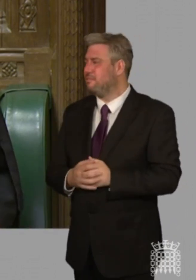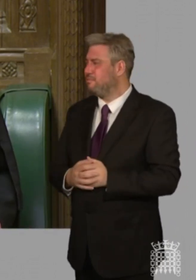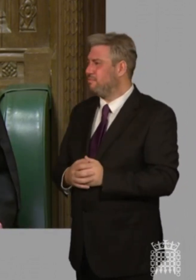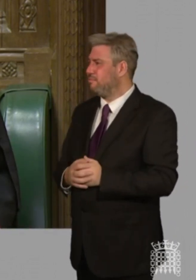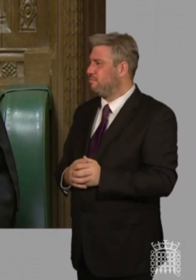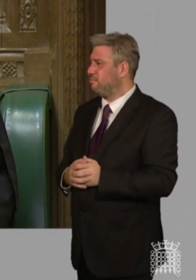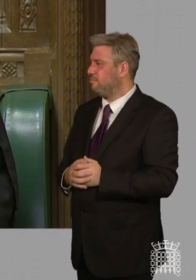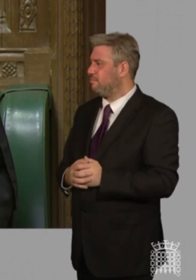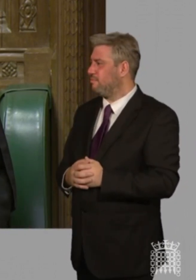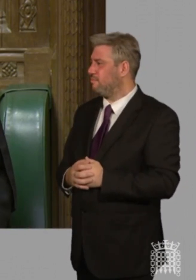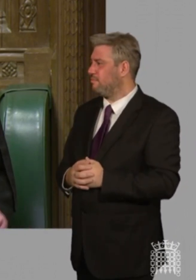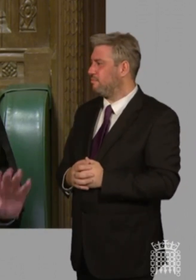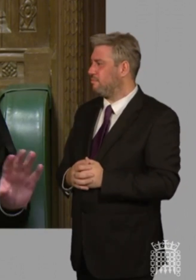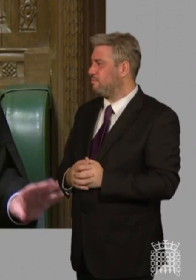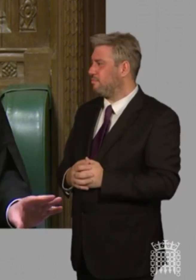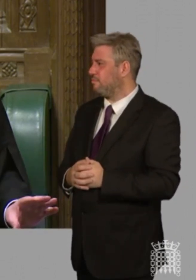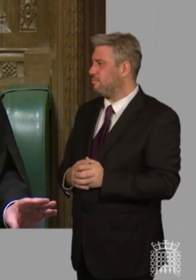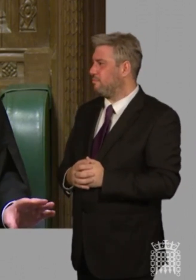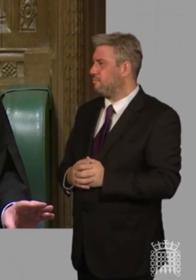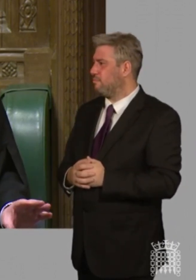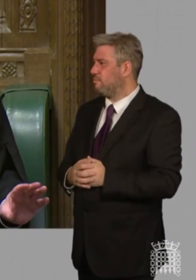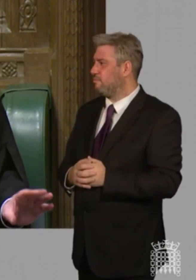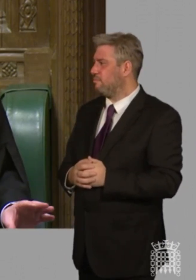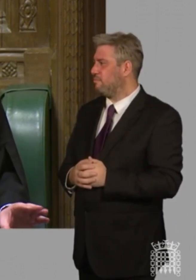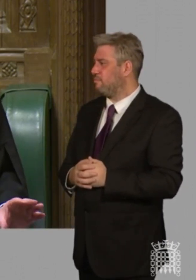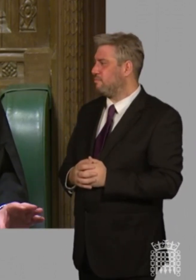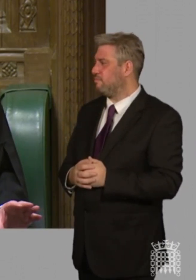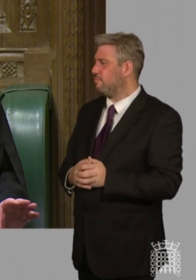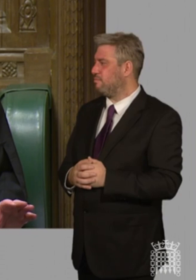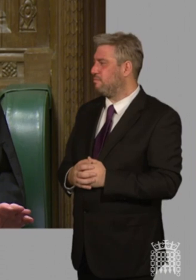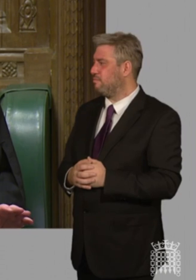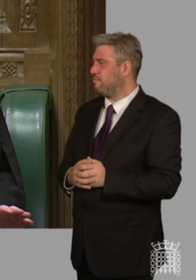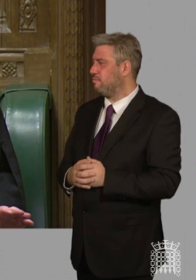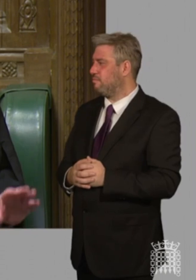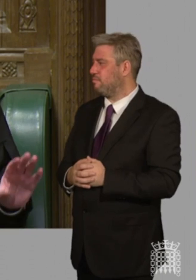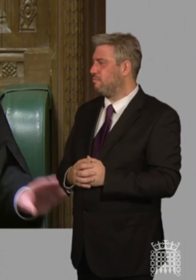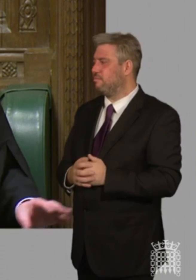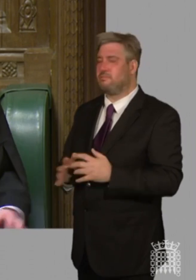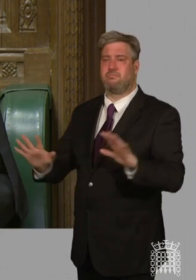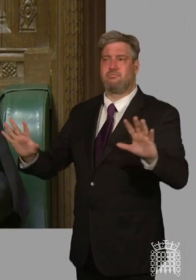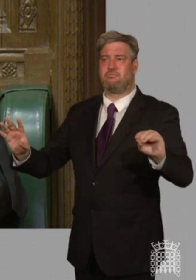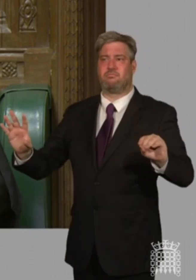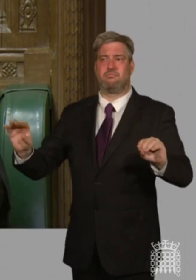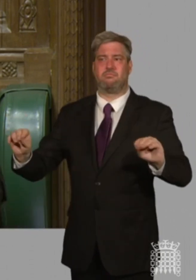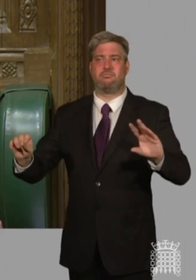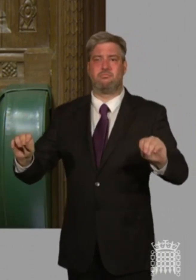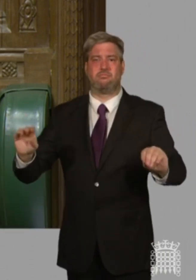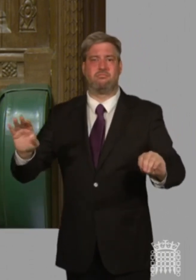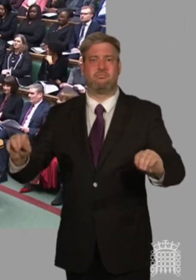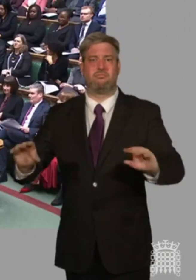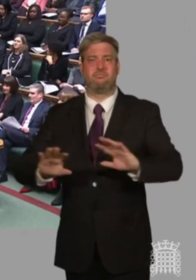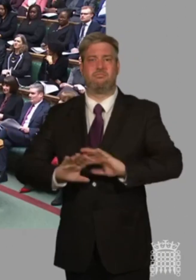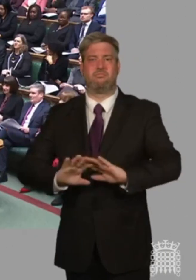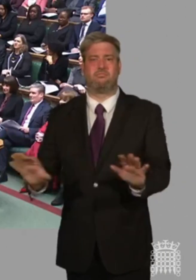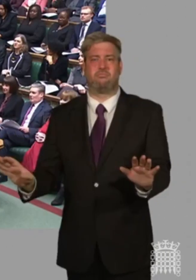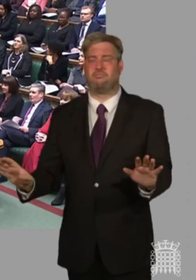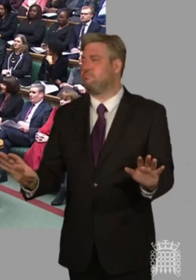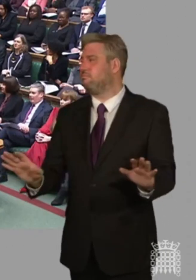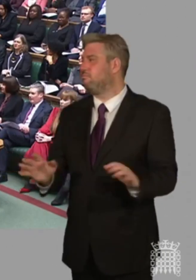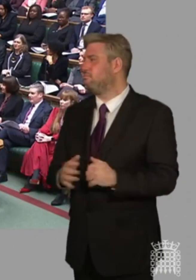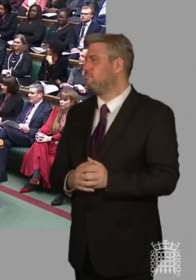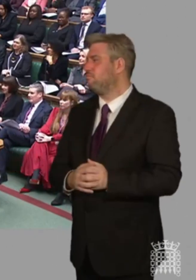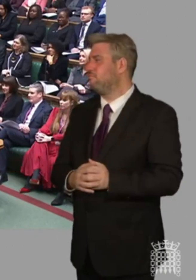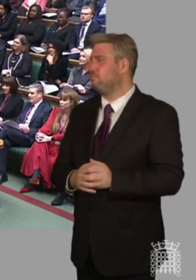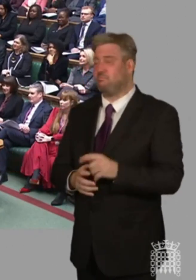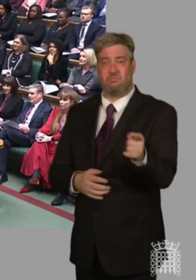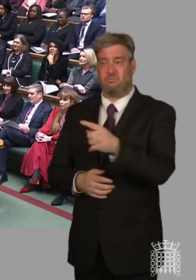want to hear it. The election fever, I'm hoping, is not coming tomorrow, so let's not behave as though it is. Prime Minister. Well,